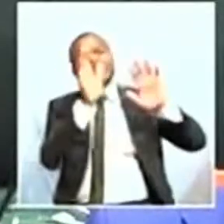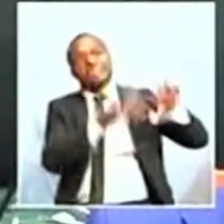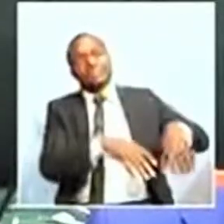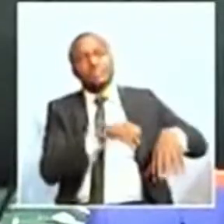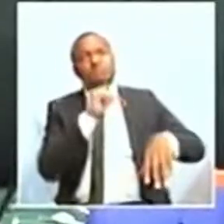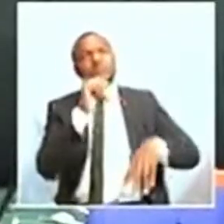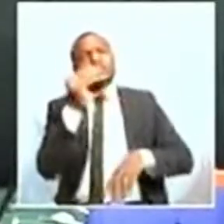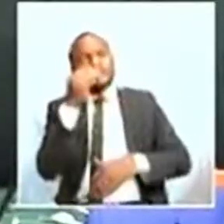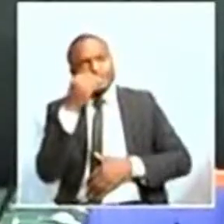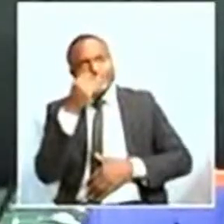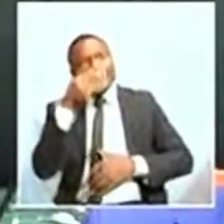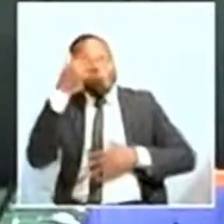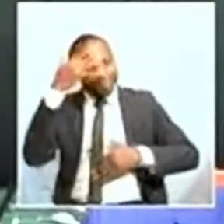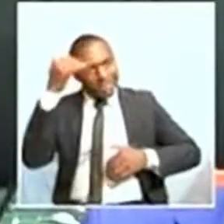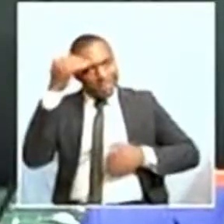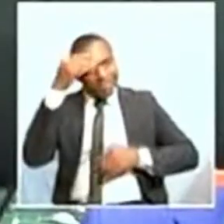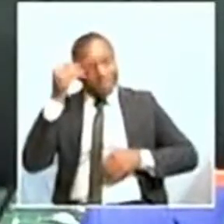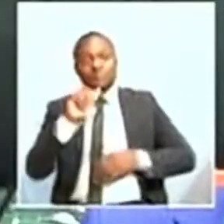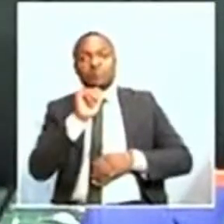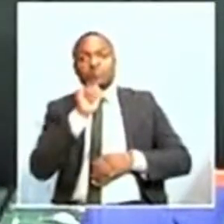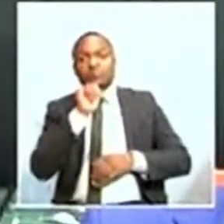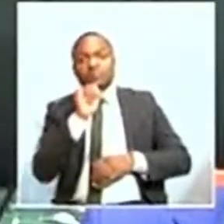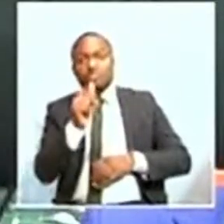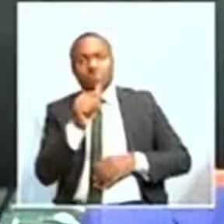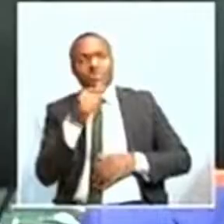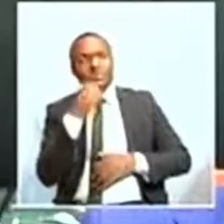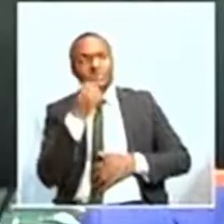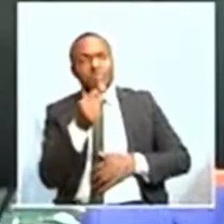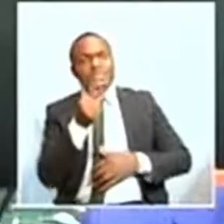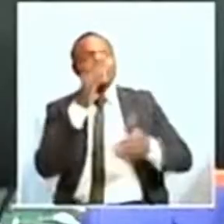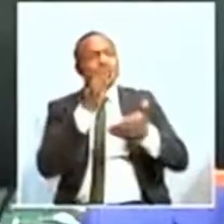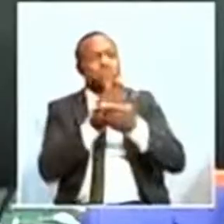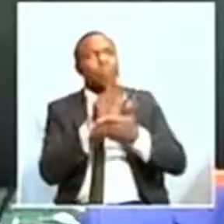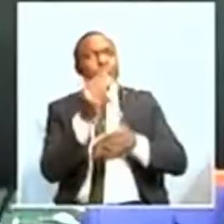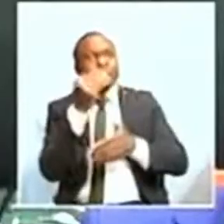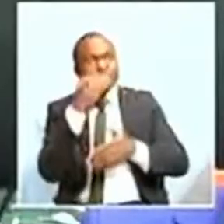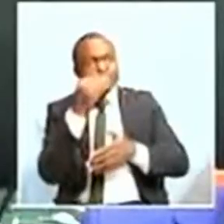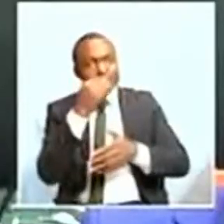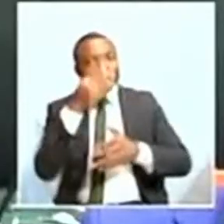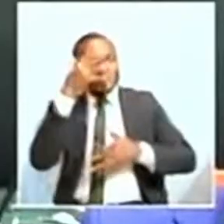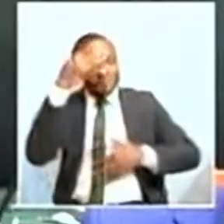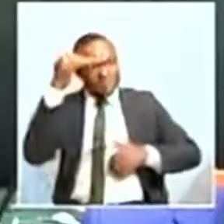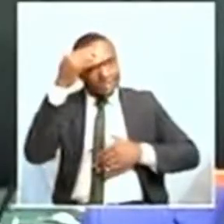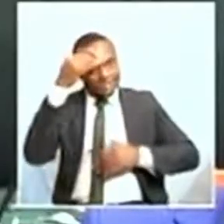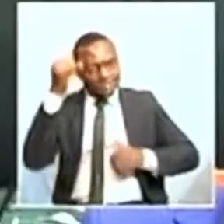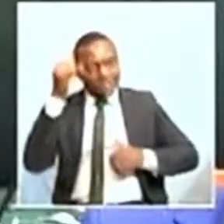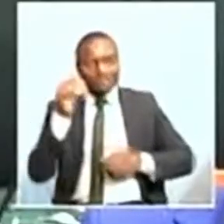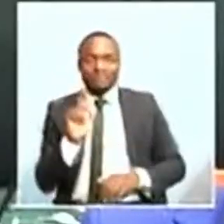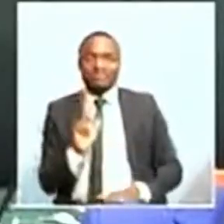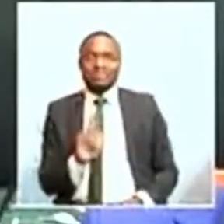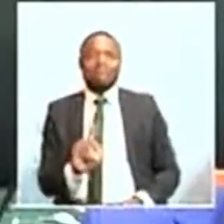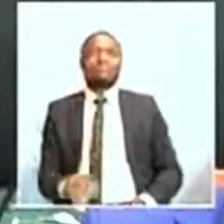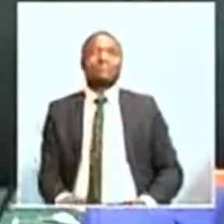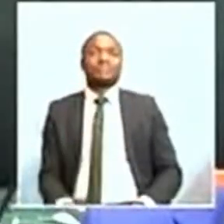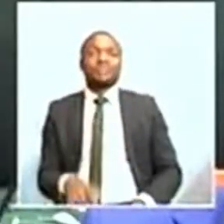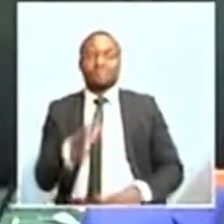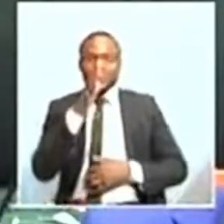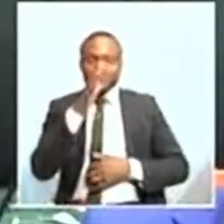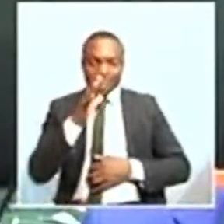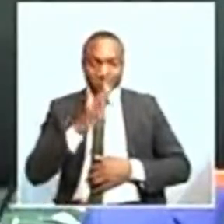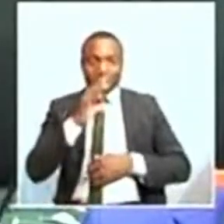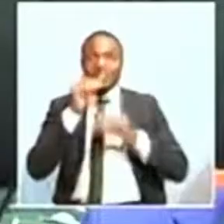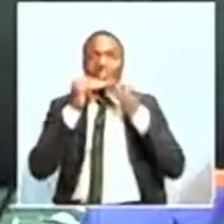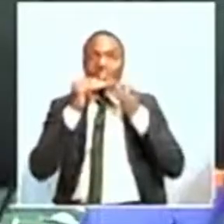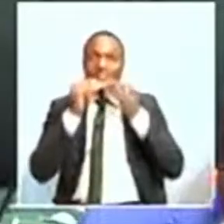so we should not mislead by saying we should stop eating monkeys. If they are delicacies, let's continue eating them. Madam Speaker, I thank